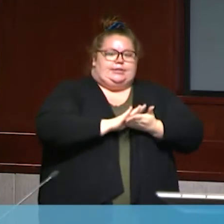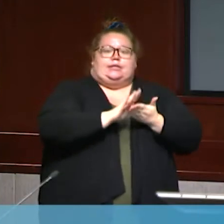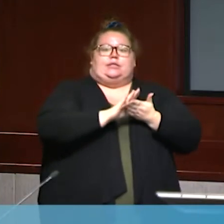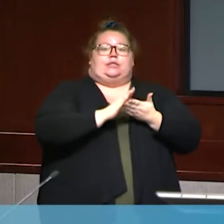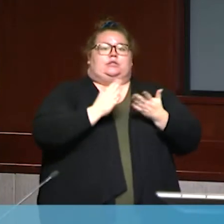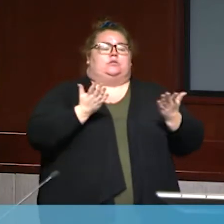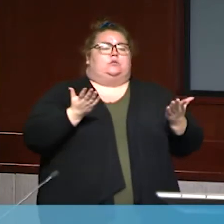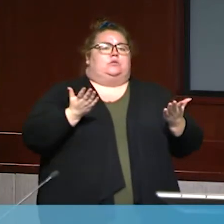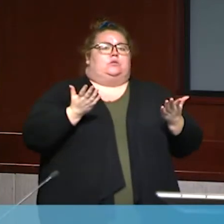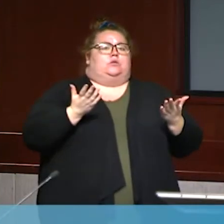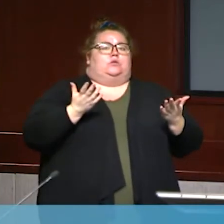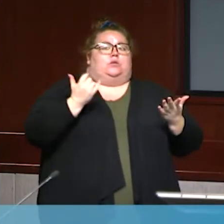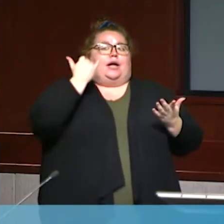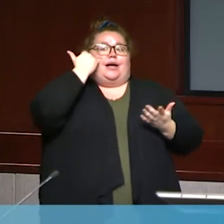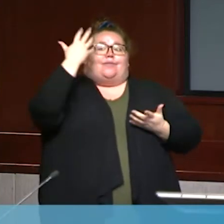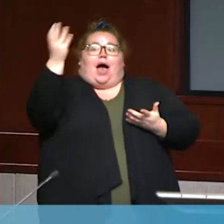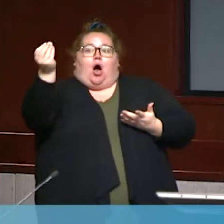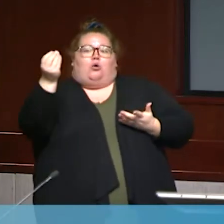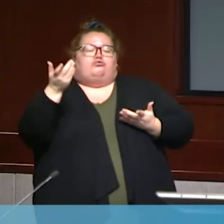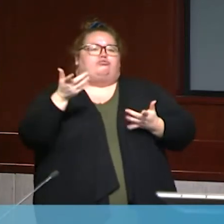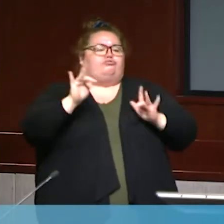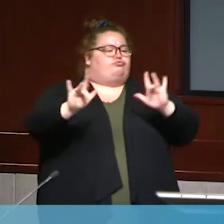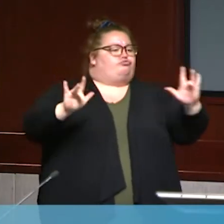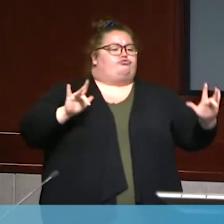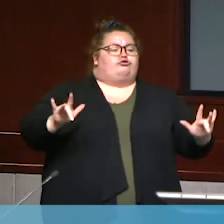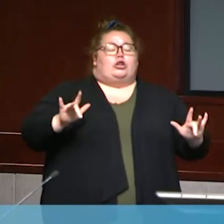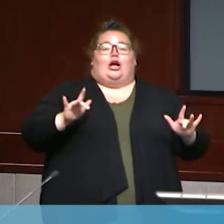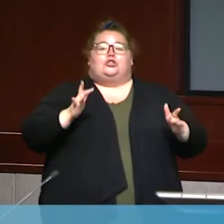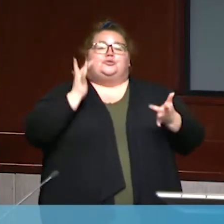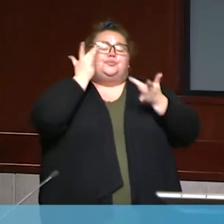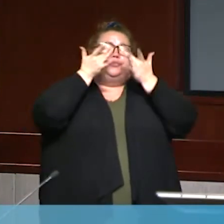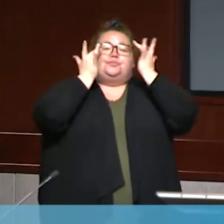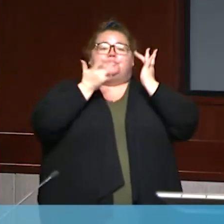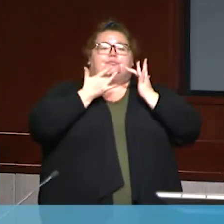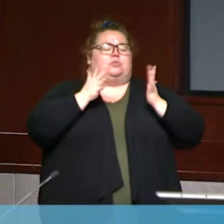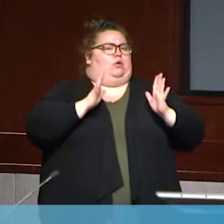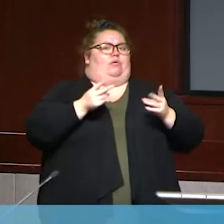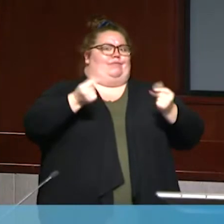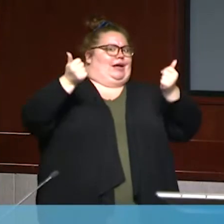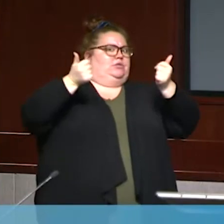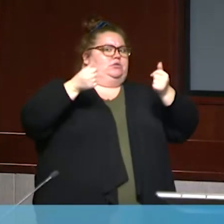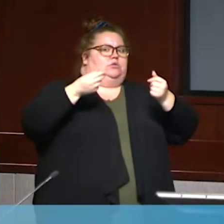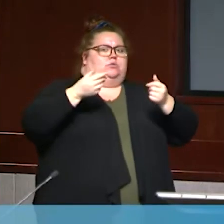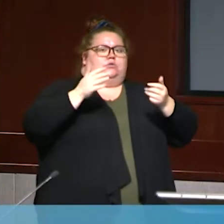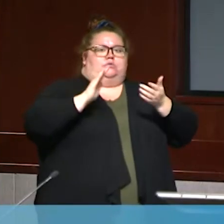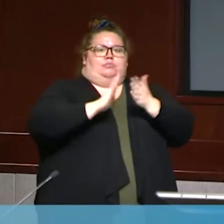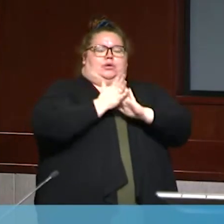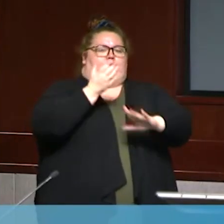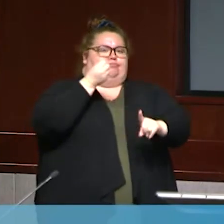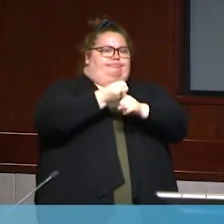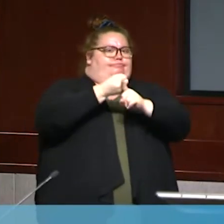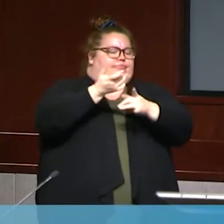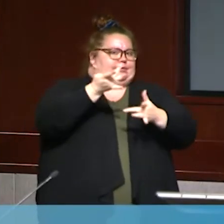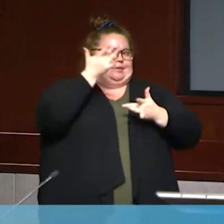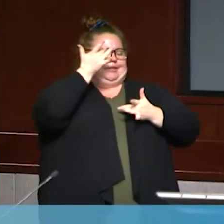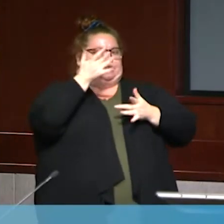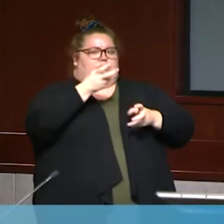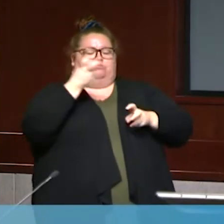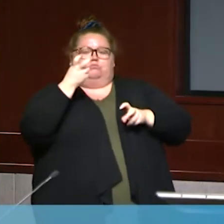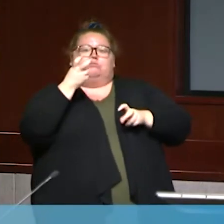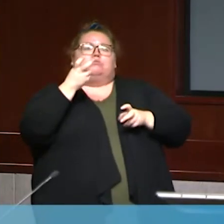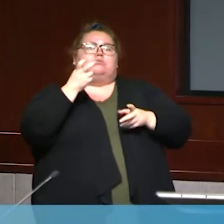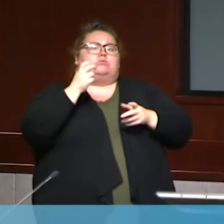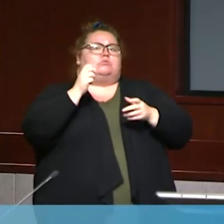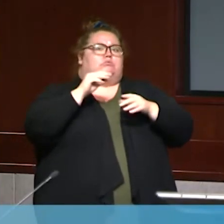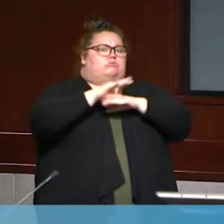touching surfaces and then rubbing your eyes. That is the quickest way to be exposed and to be infected by